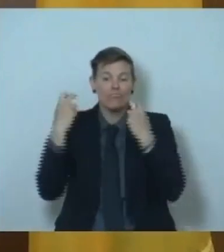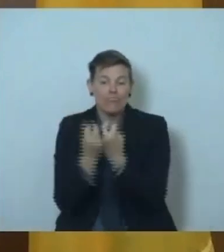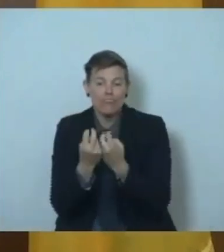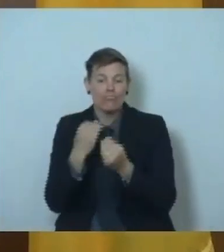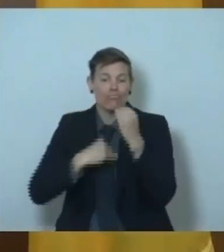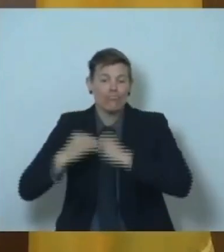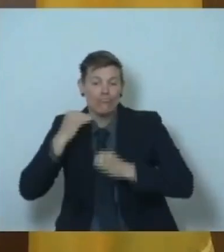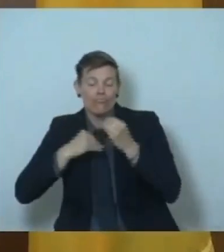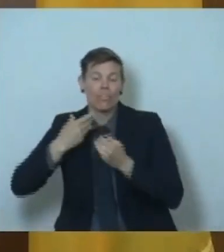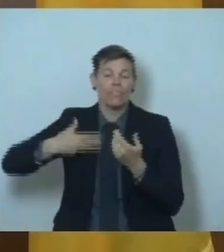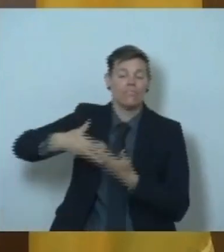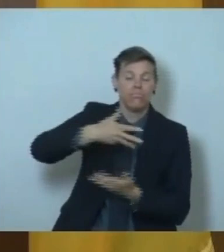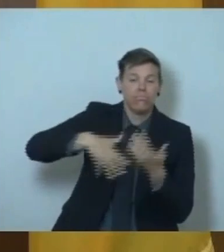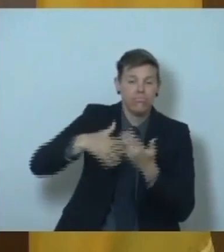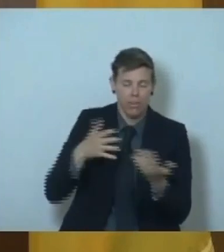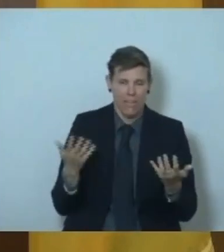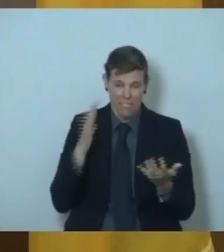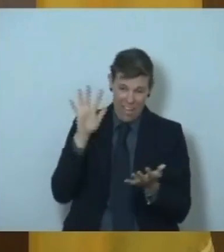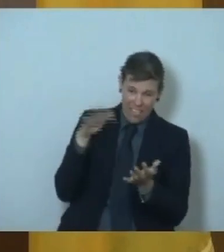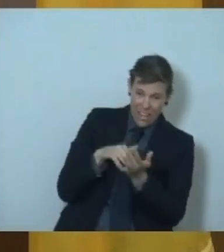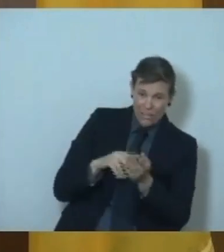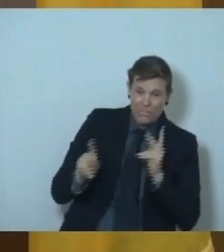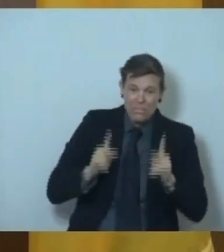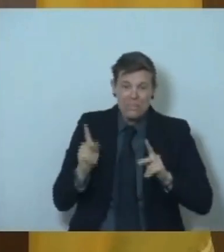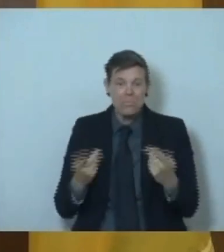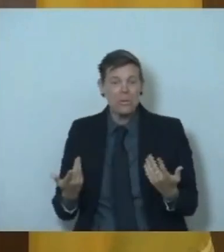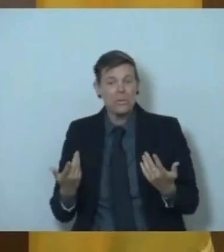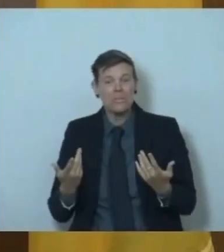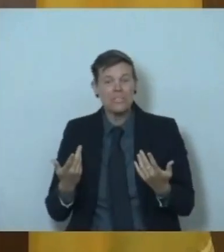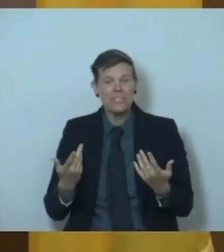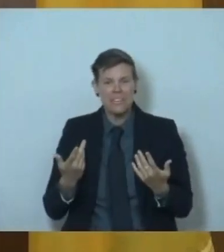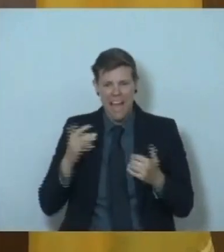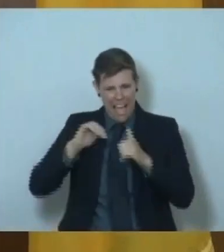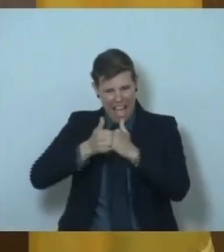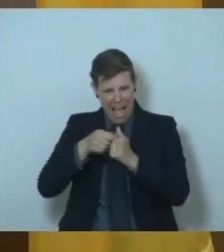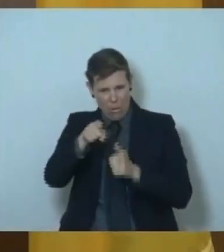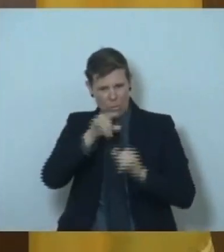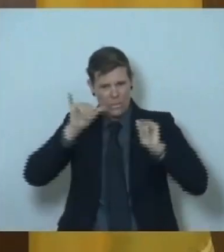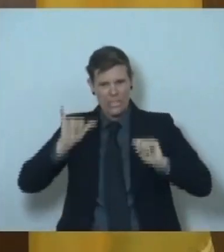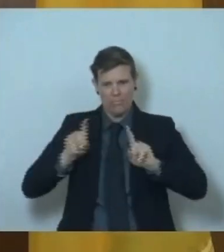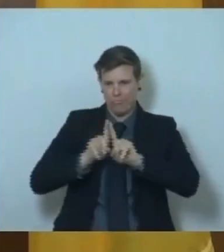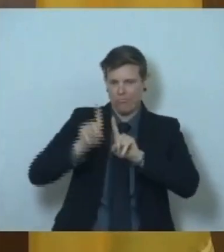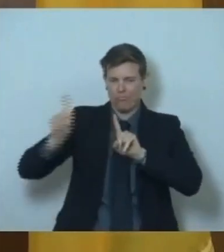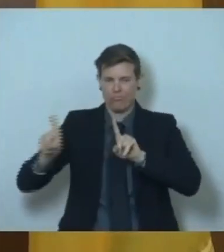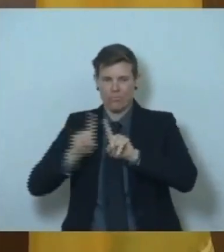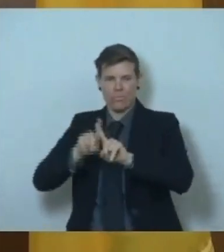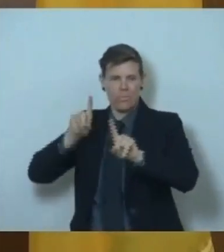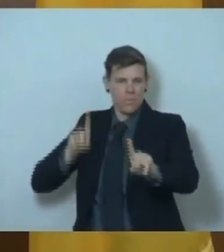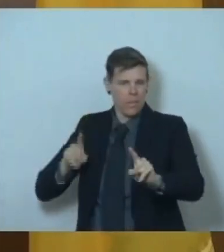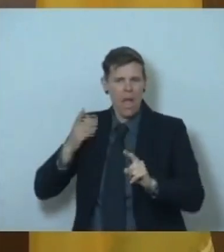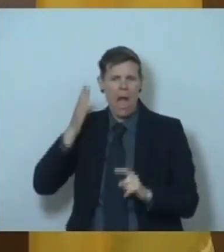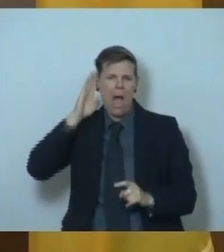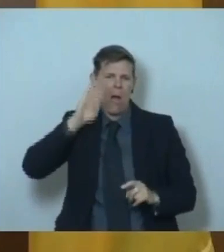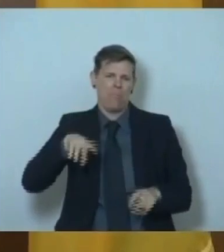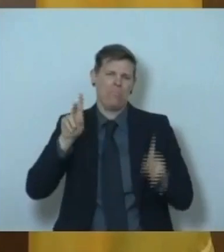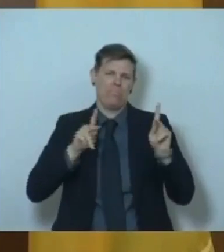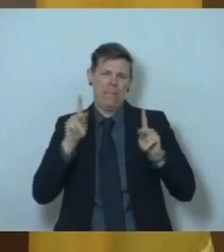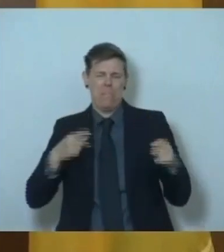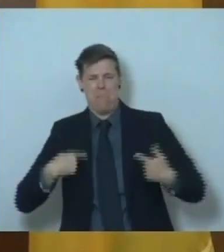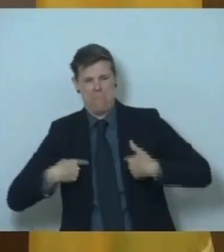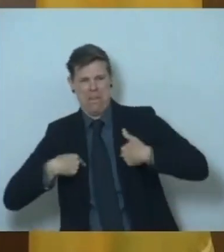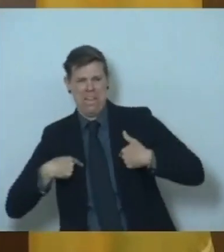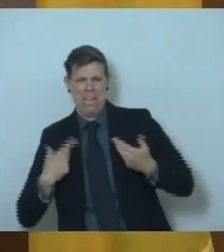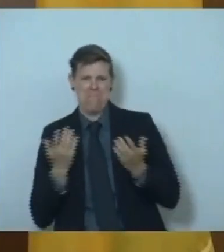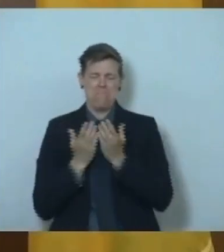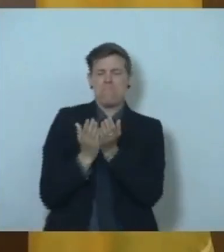folks, it's like, that's silly. We'll all be on the lake, and I'm a boater and a water skier. And Elephant Butte is